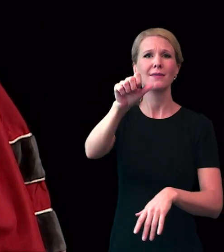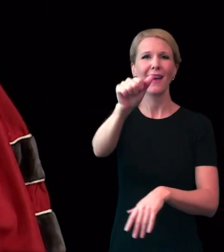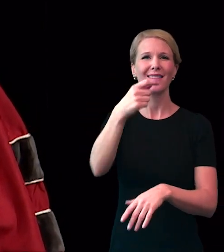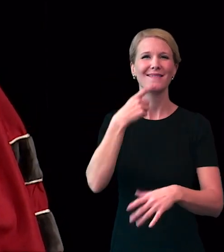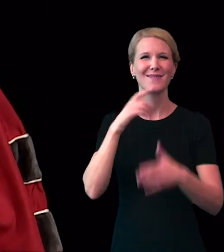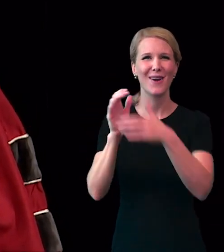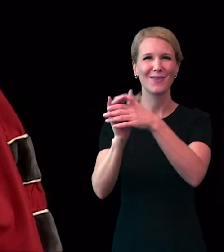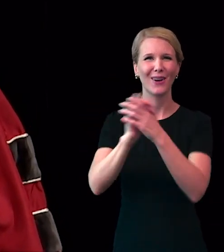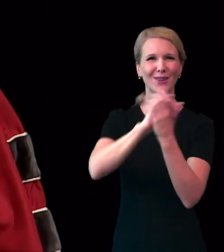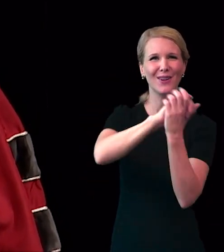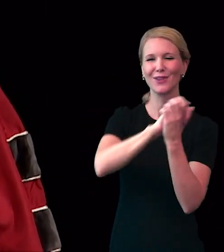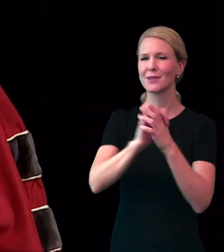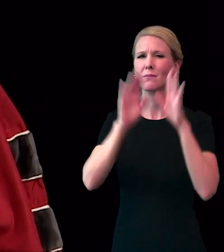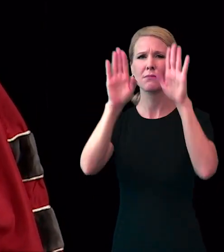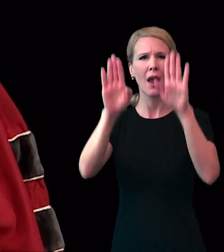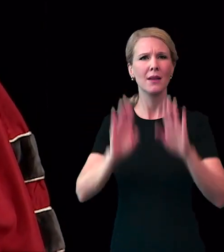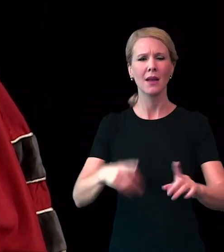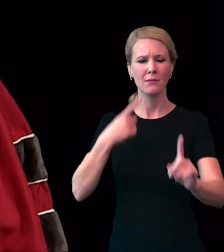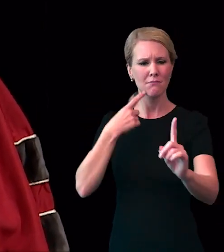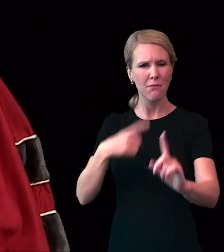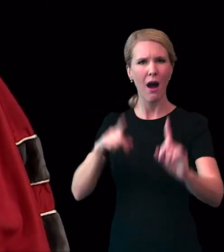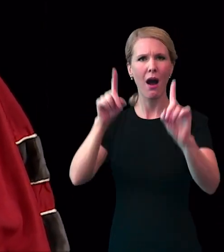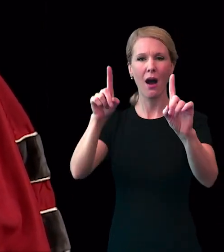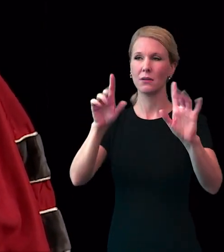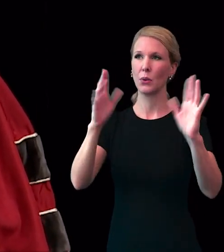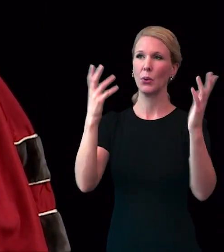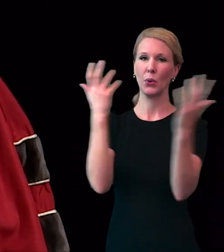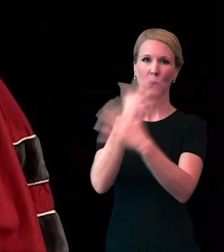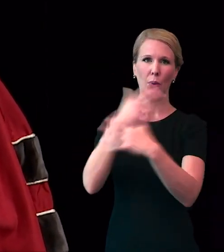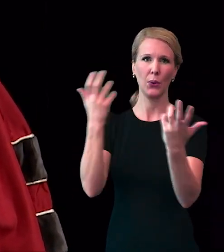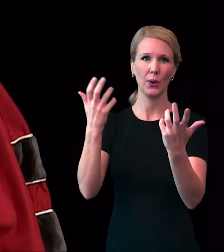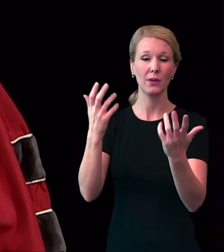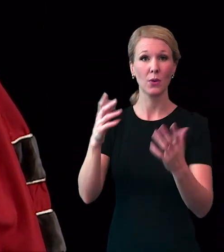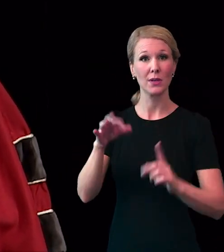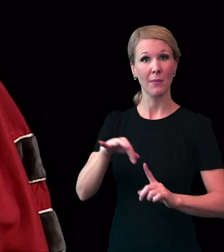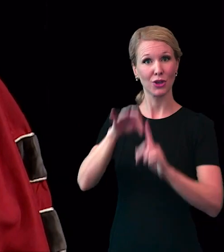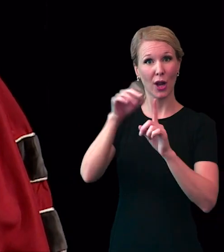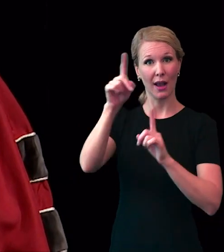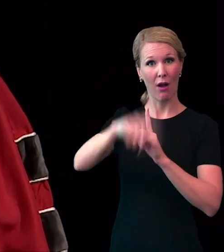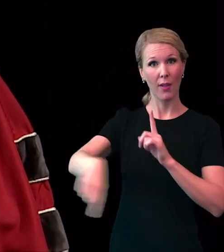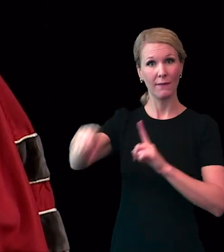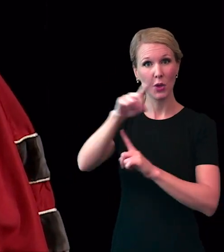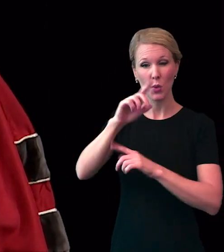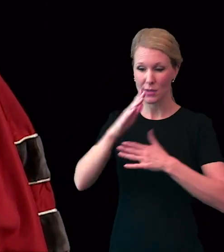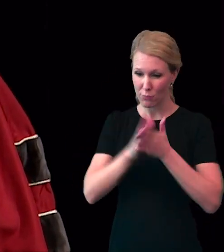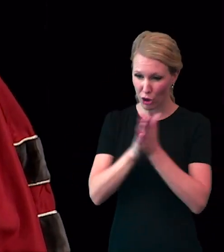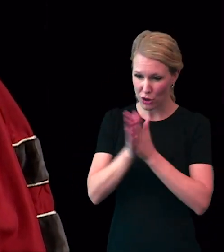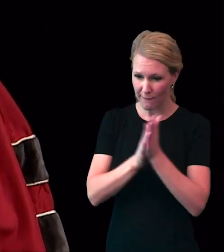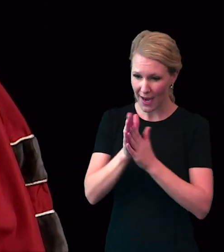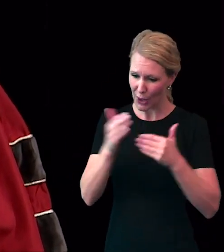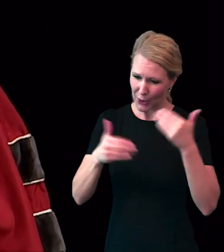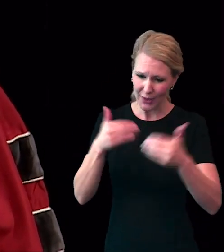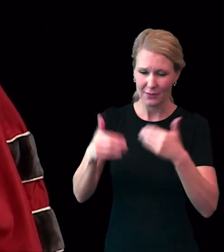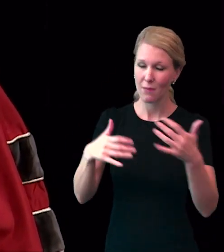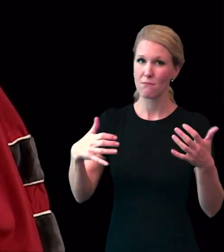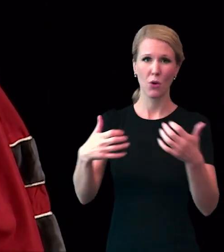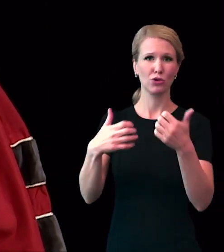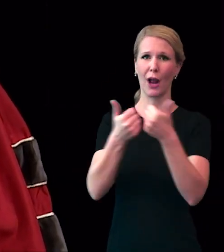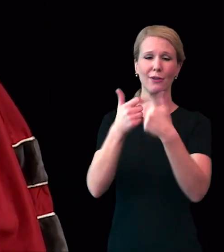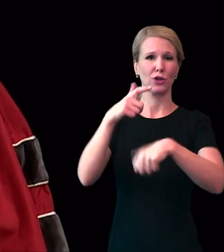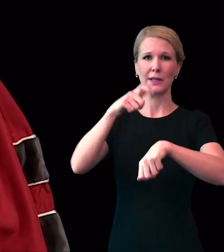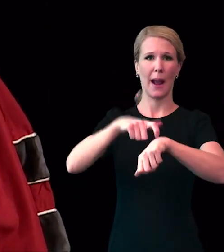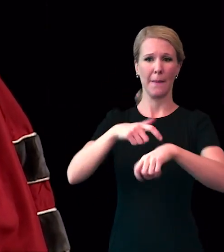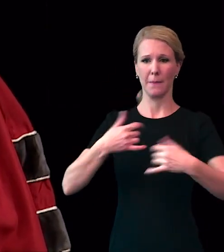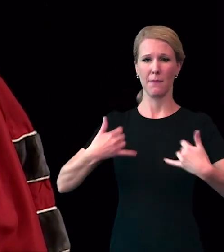on reaching this amazing milestone. It is a remarkable accomplishment, especially for you all who have persevered in the face of one of the most challenging times in modern